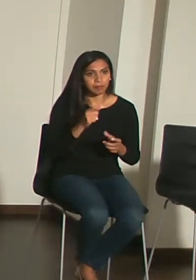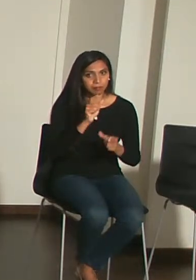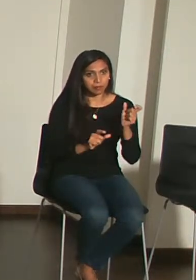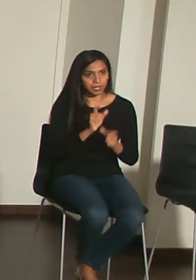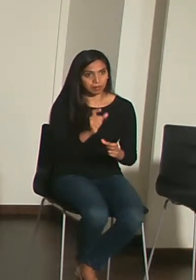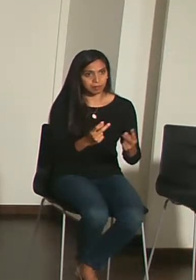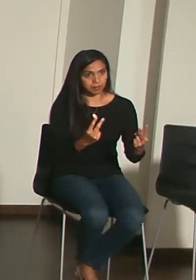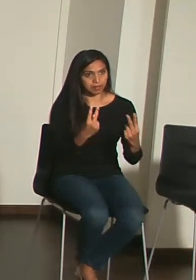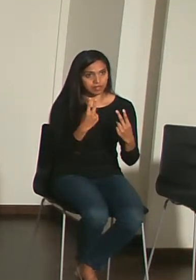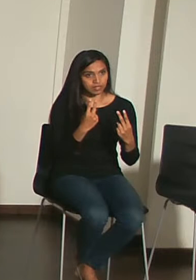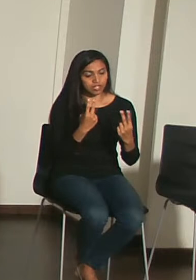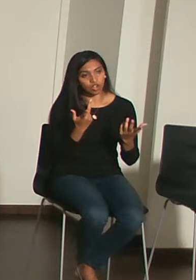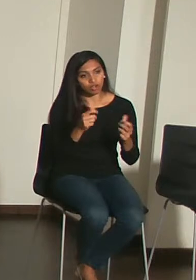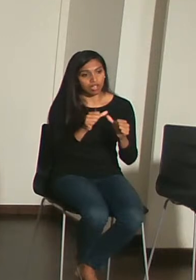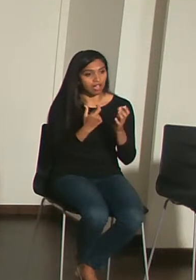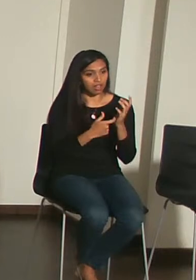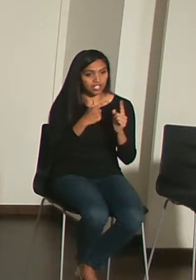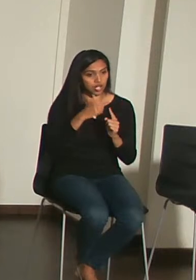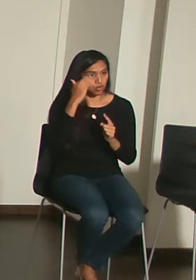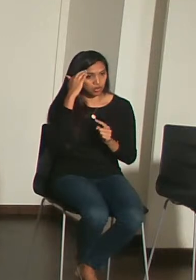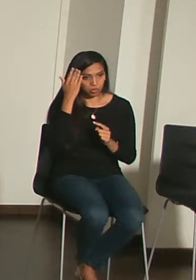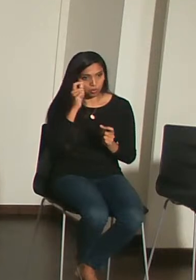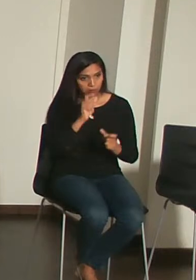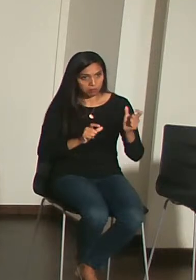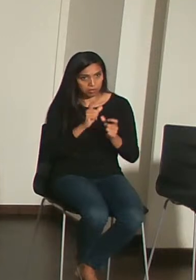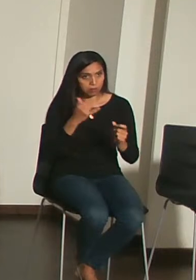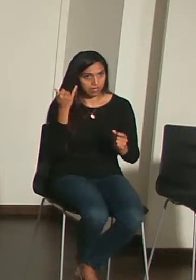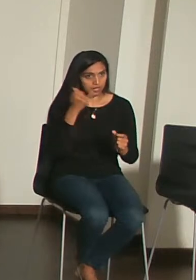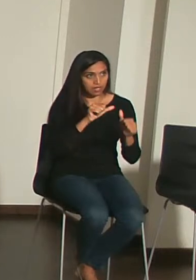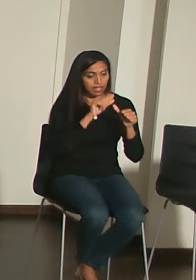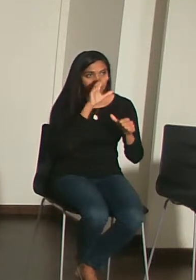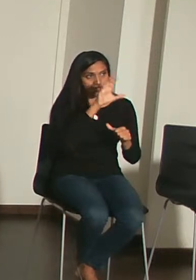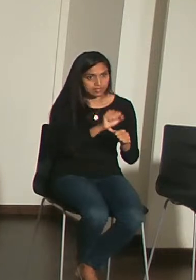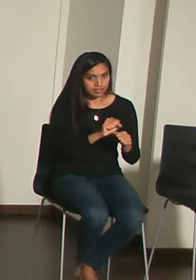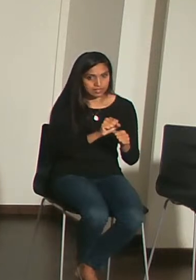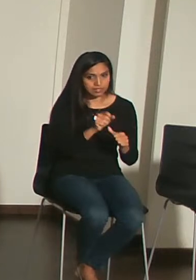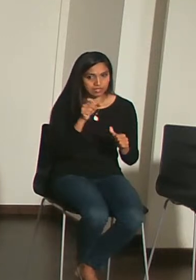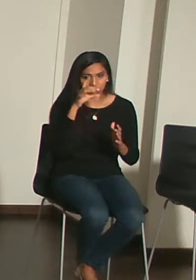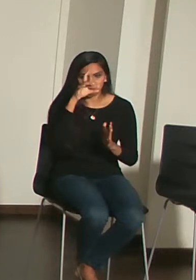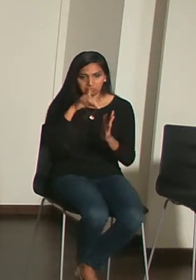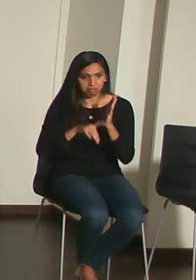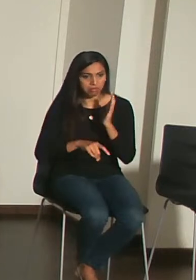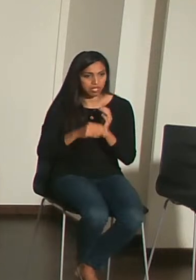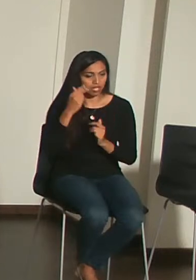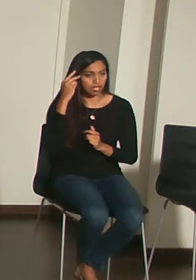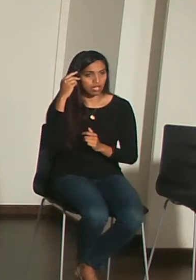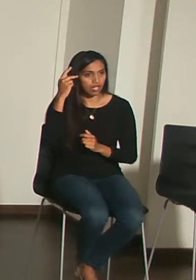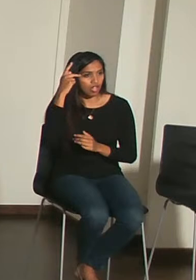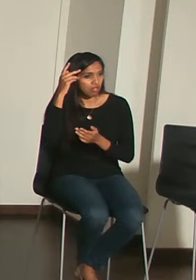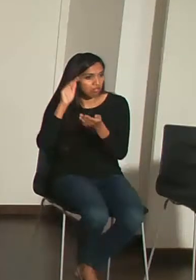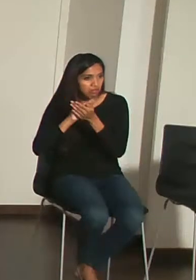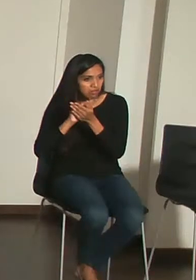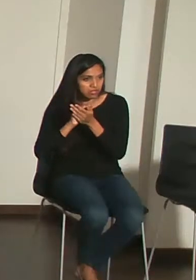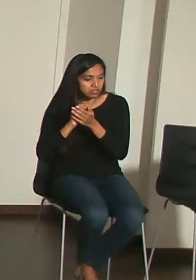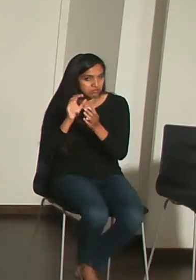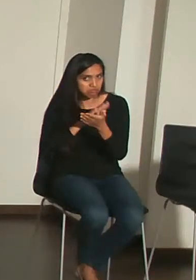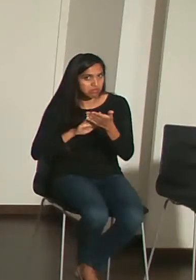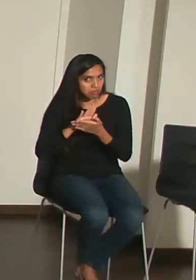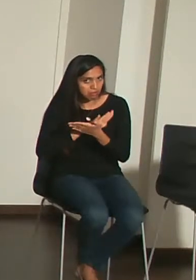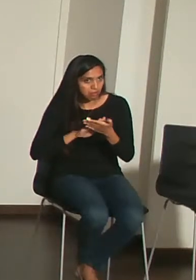or non-art audiences or people outside of the art world, when they kind of visit these spaces,